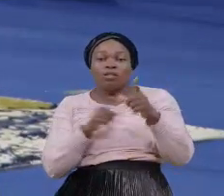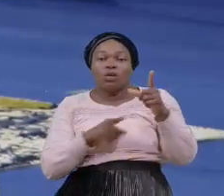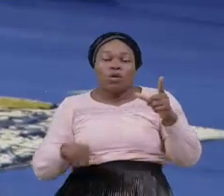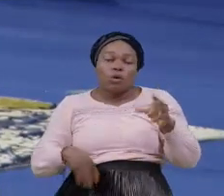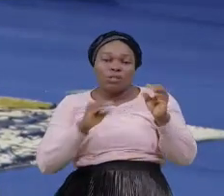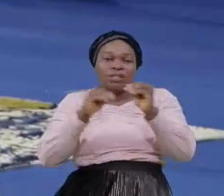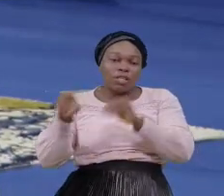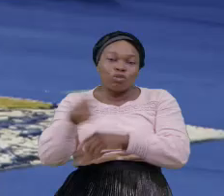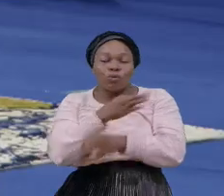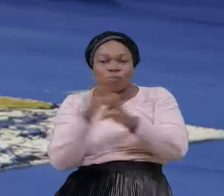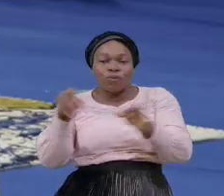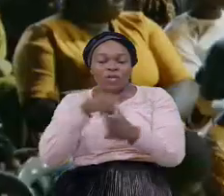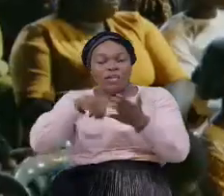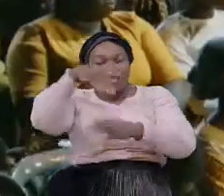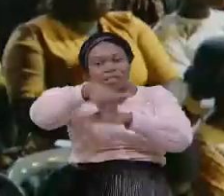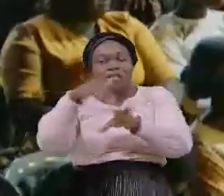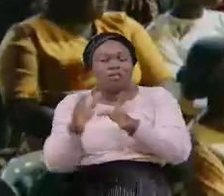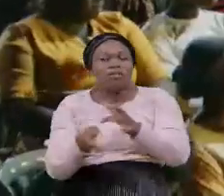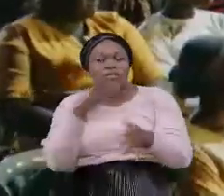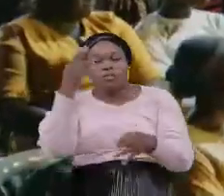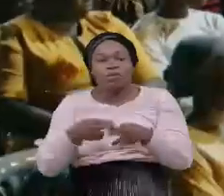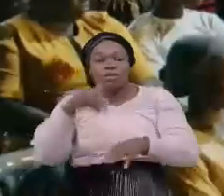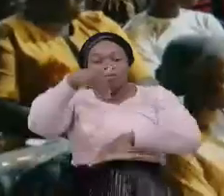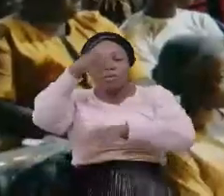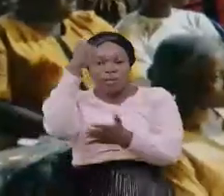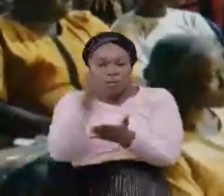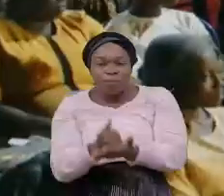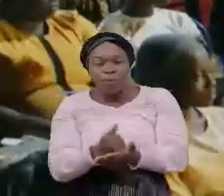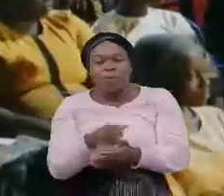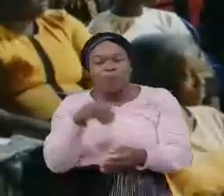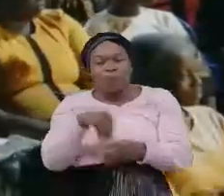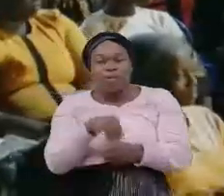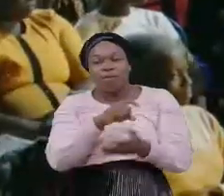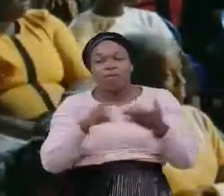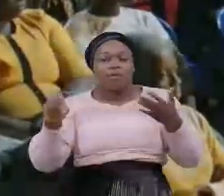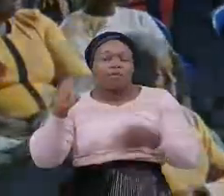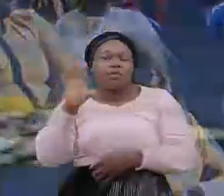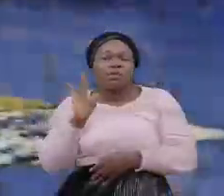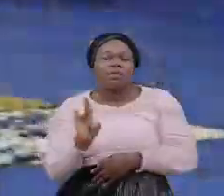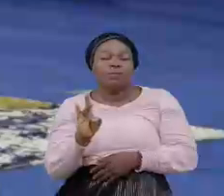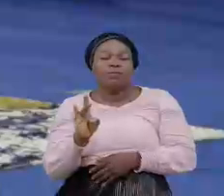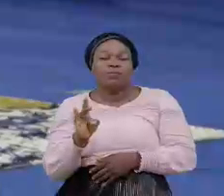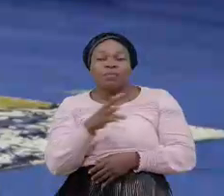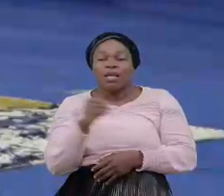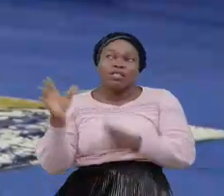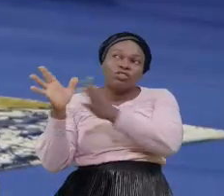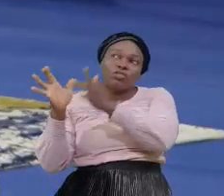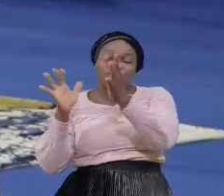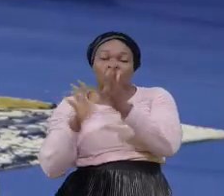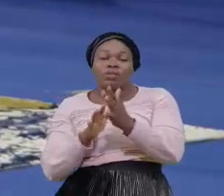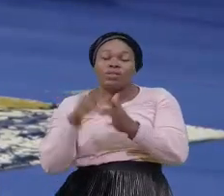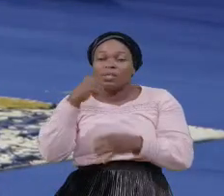tonight in Jesus' name. Look at verse 7. And Jesus says